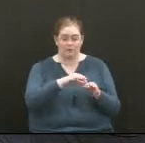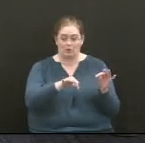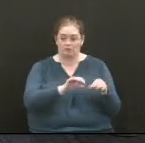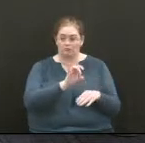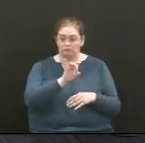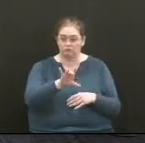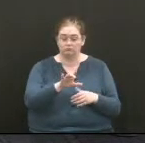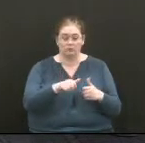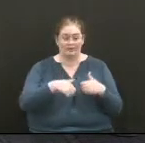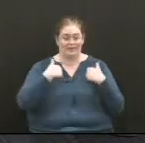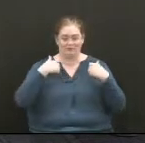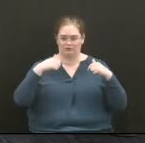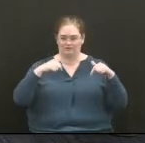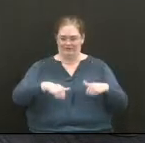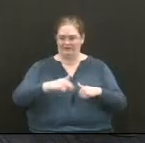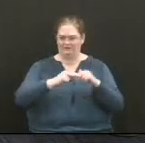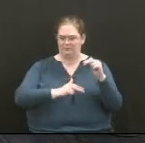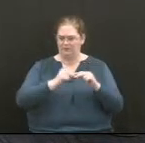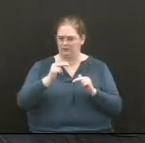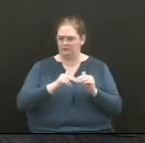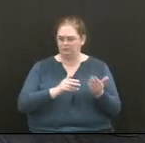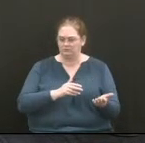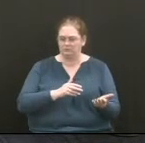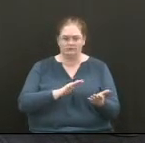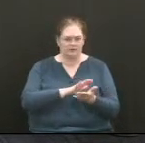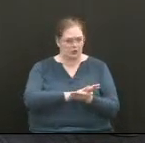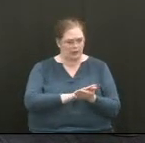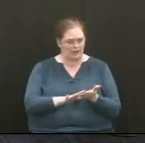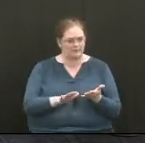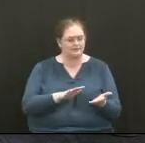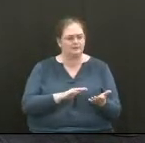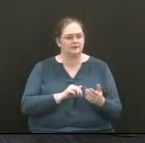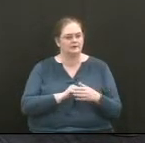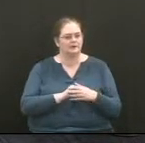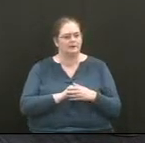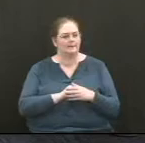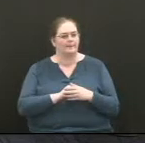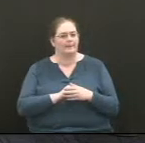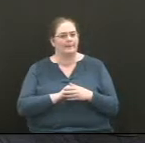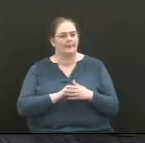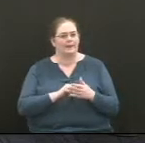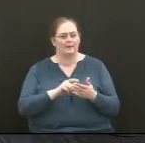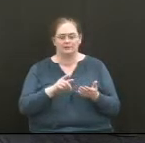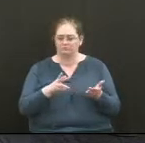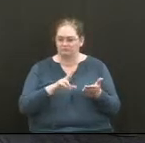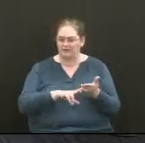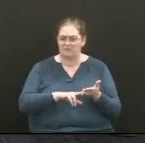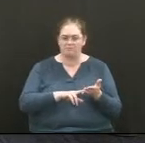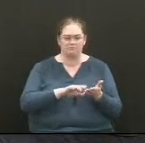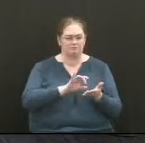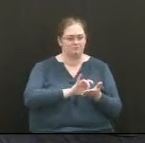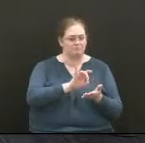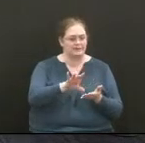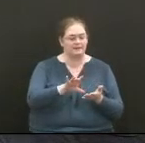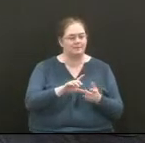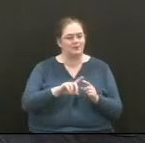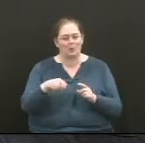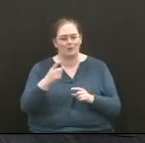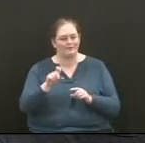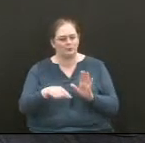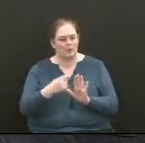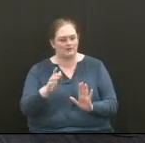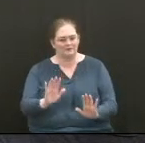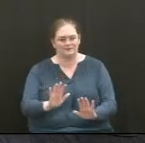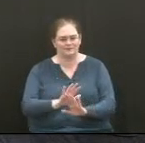the address of this building on it, which is very nice. Put on a stamp and send it out. That's great. But you only have to do that